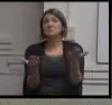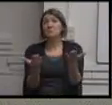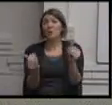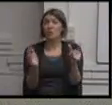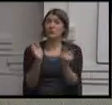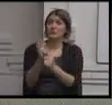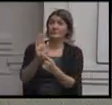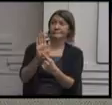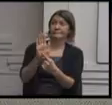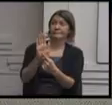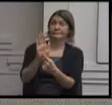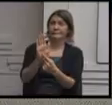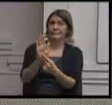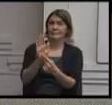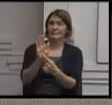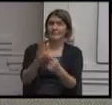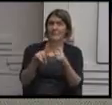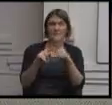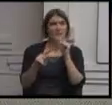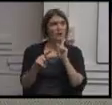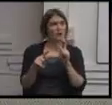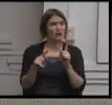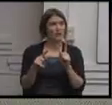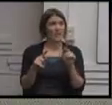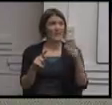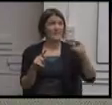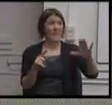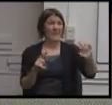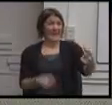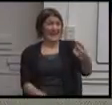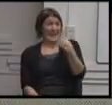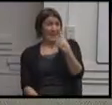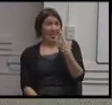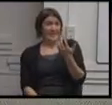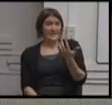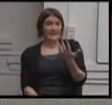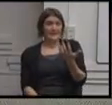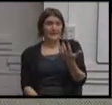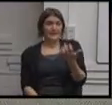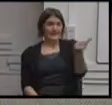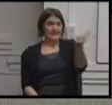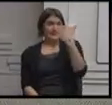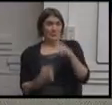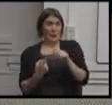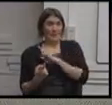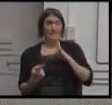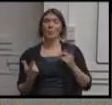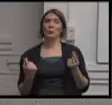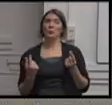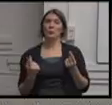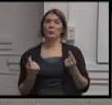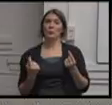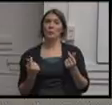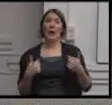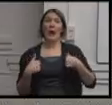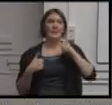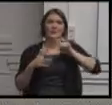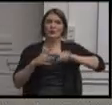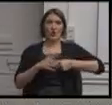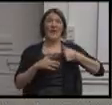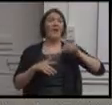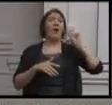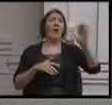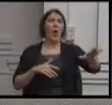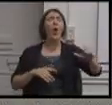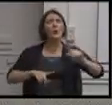And I don't know quite how that applies where a member of the public send something into the board as opposed to the other way around. We